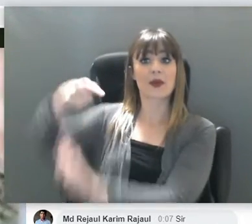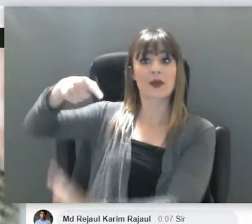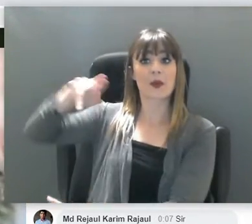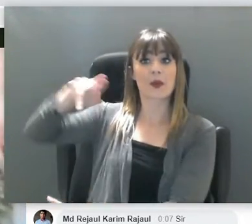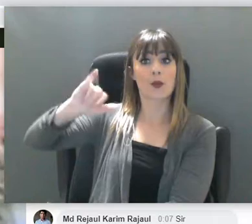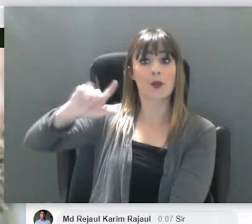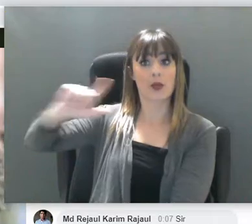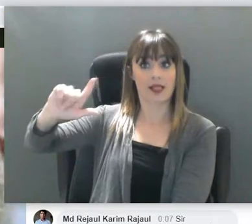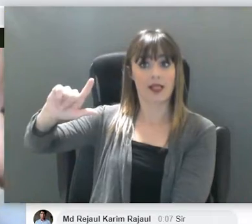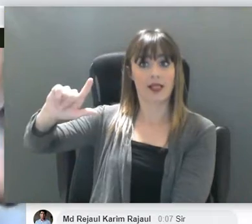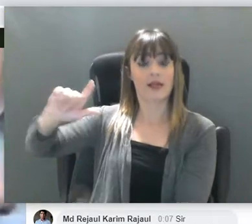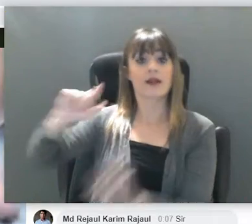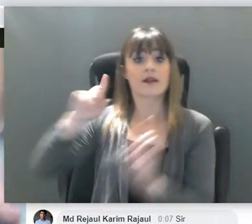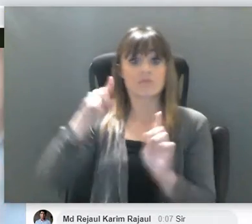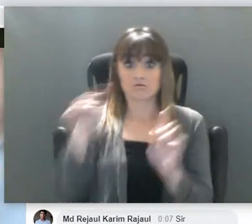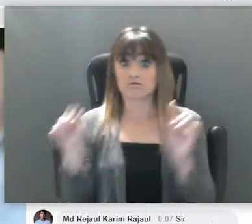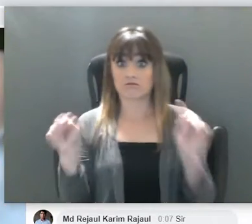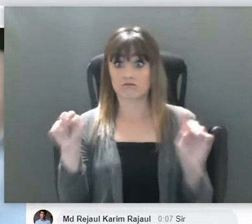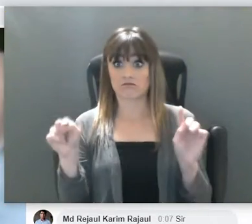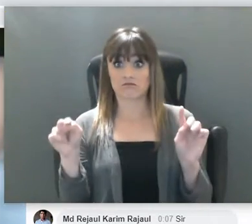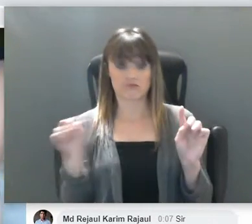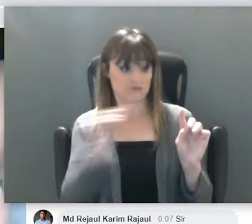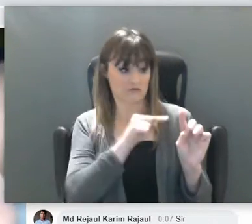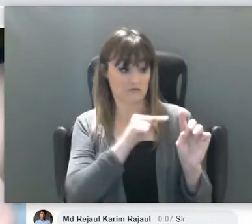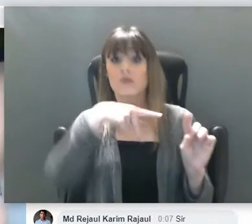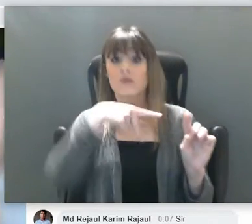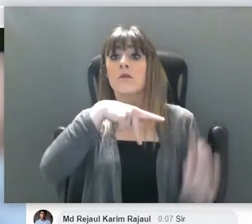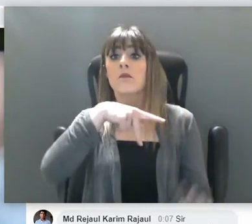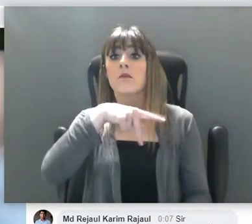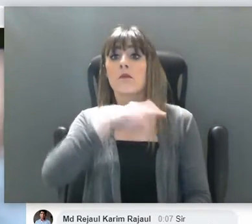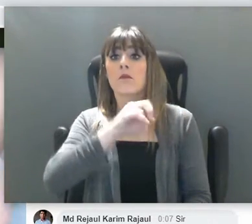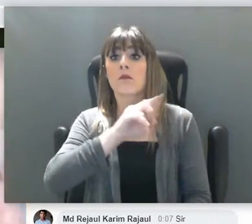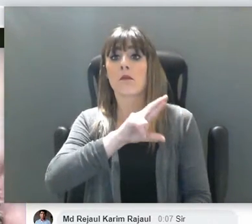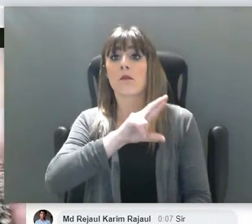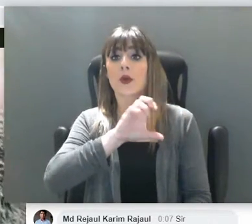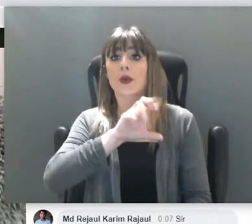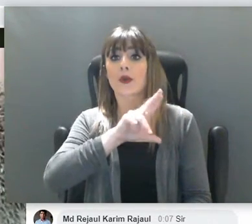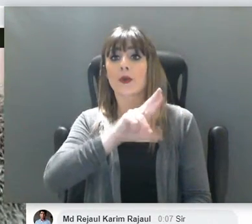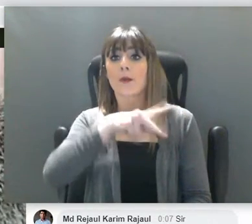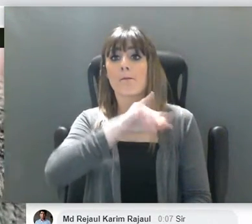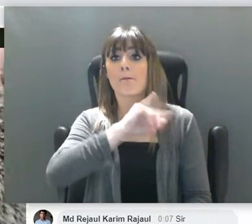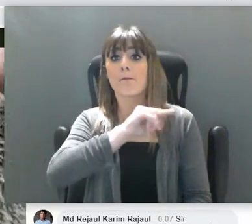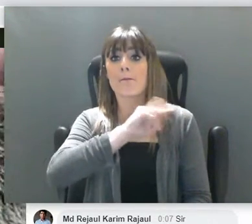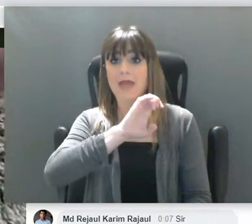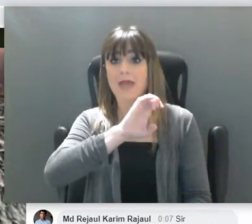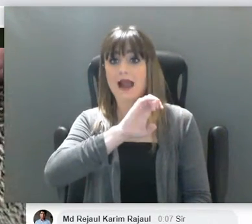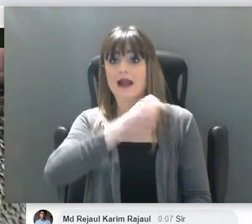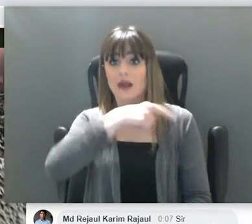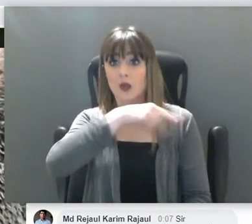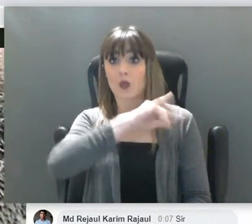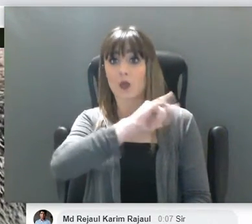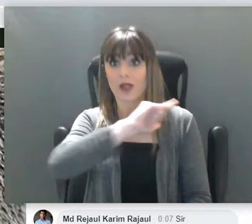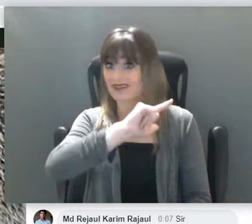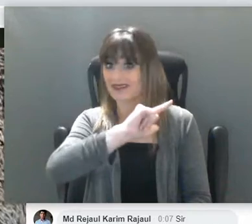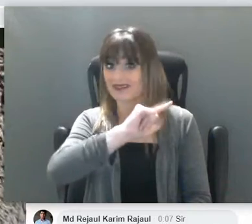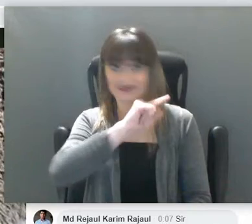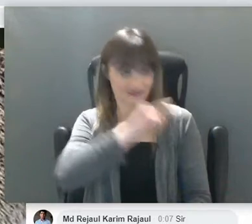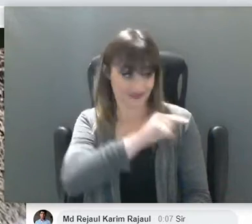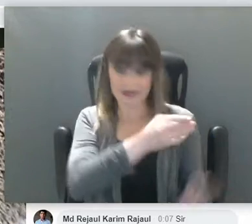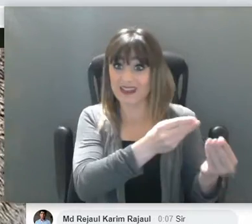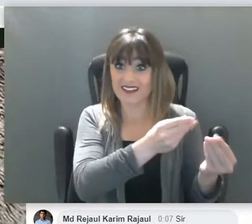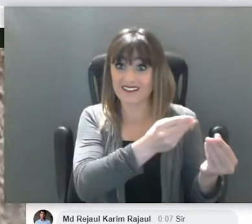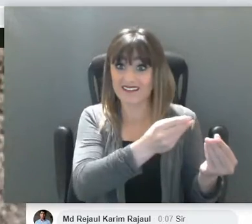African crested porcupine quill, and it's actually made out of the same materials that Turbo's quills are made out